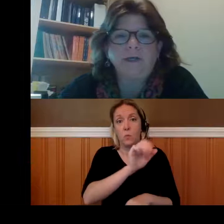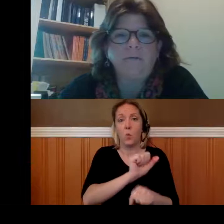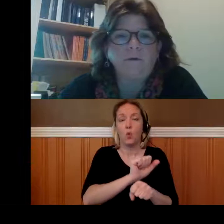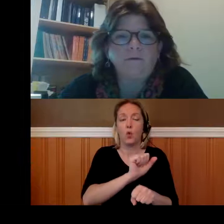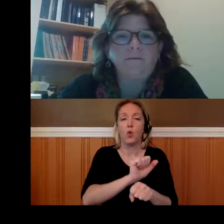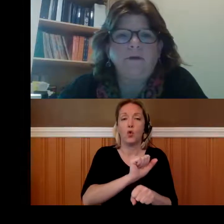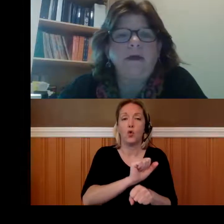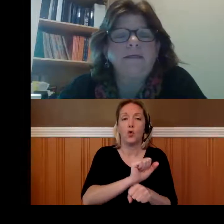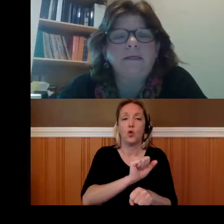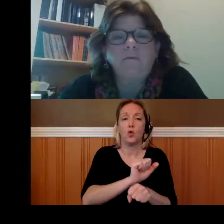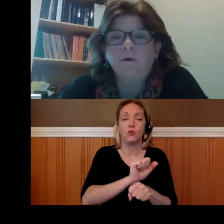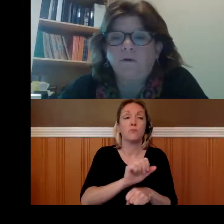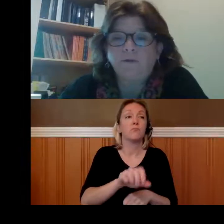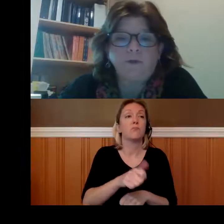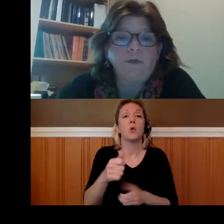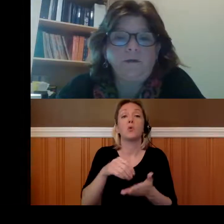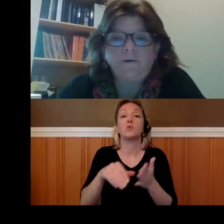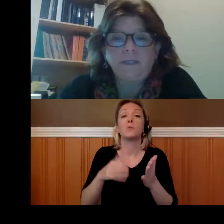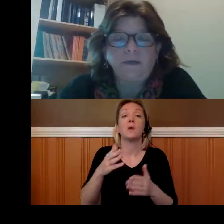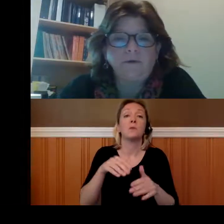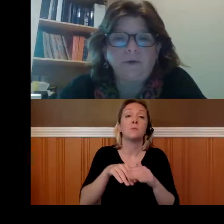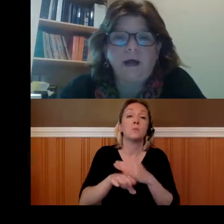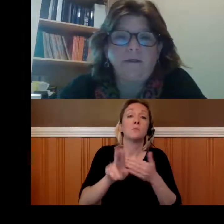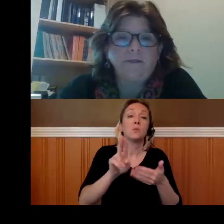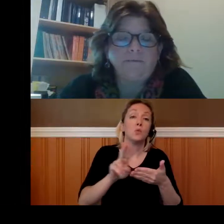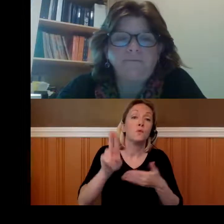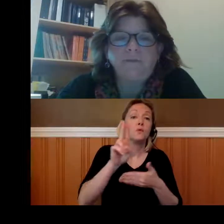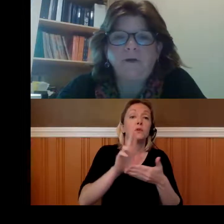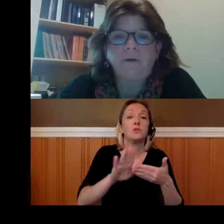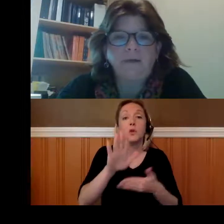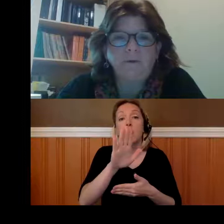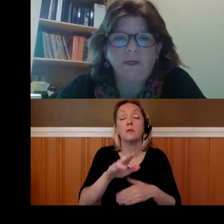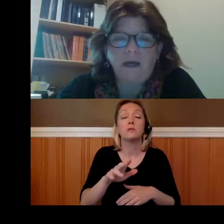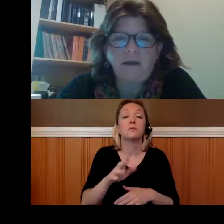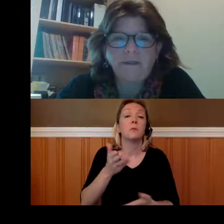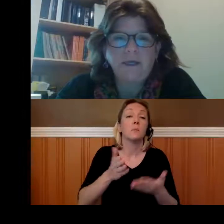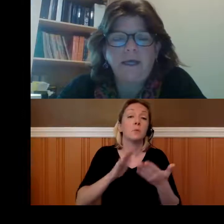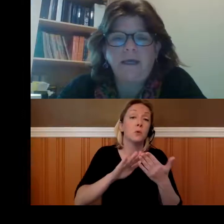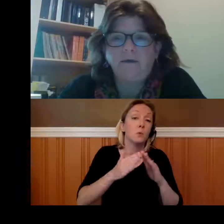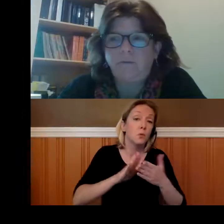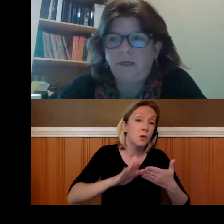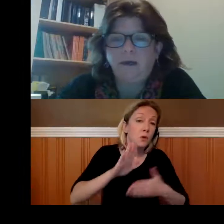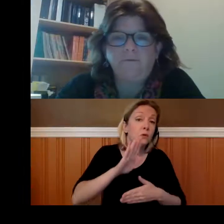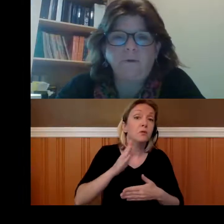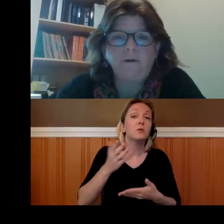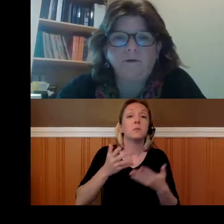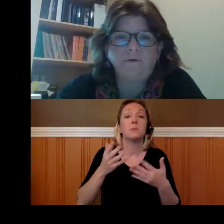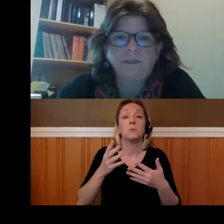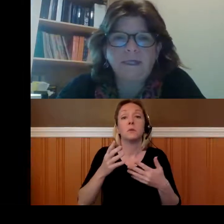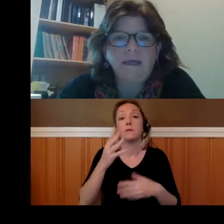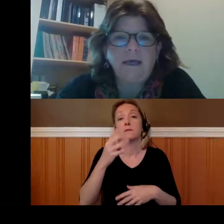world. Some will go to the university or to a college. It could be a community college. It could be a four-year